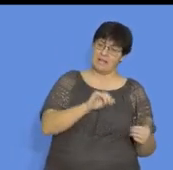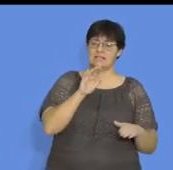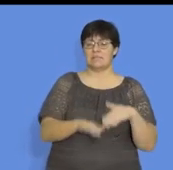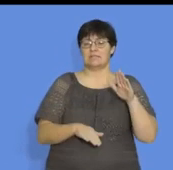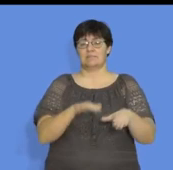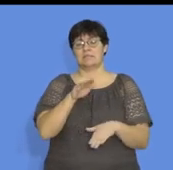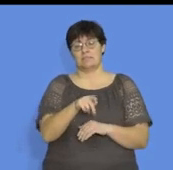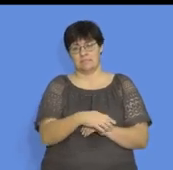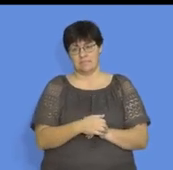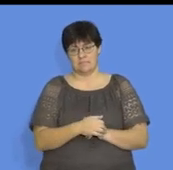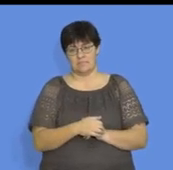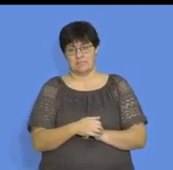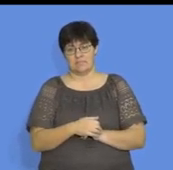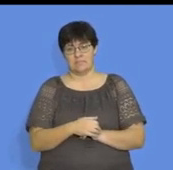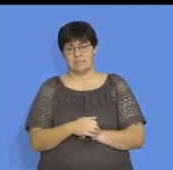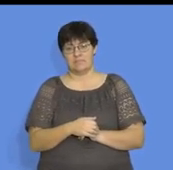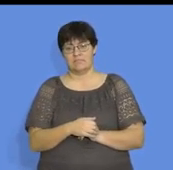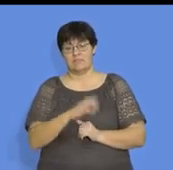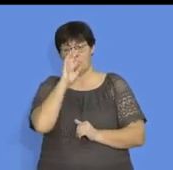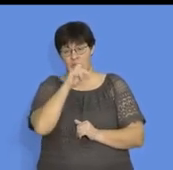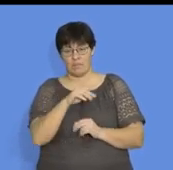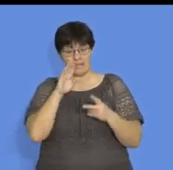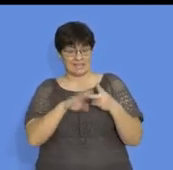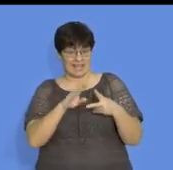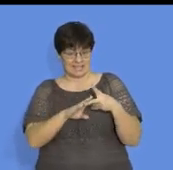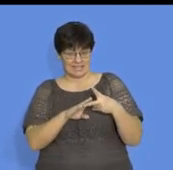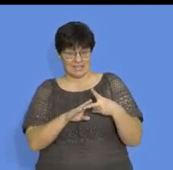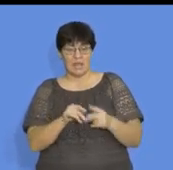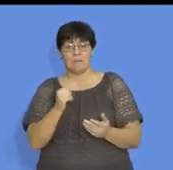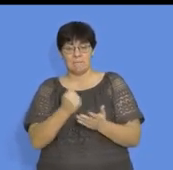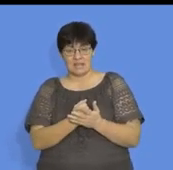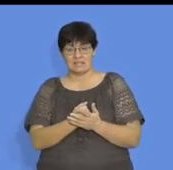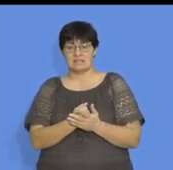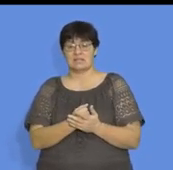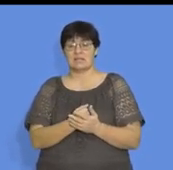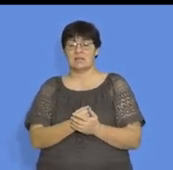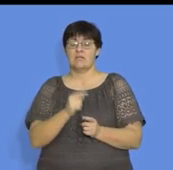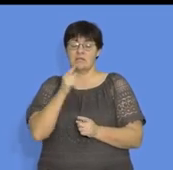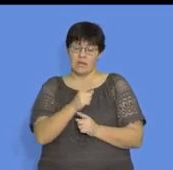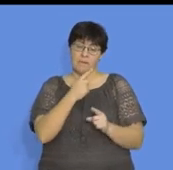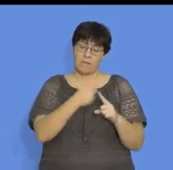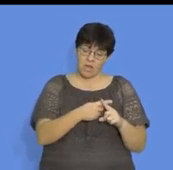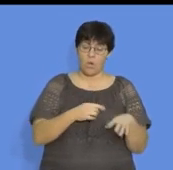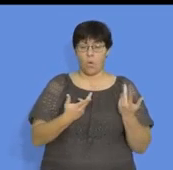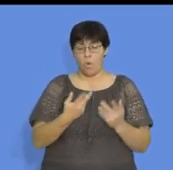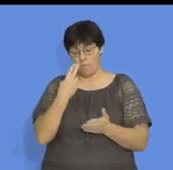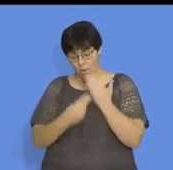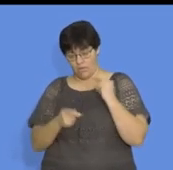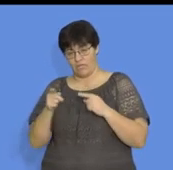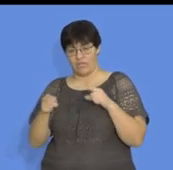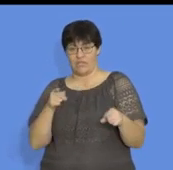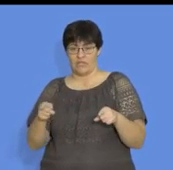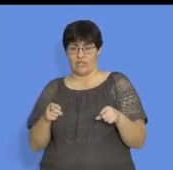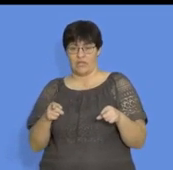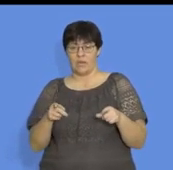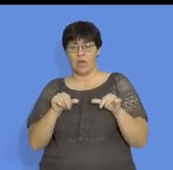Let me show you. Remember the second step. I said multiply one or both equations